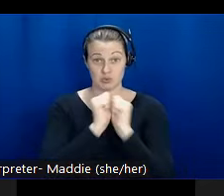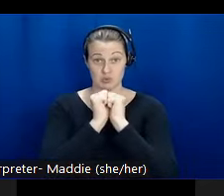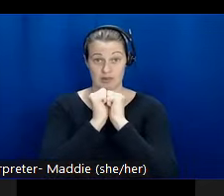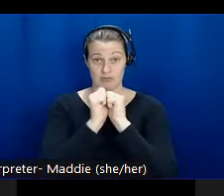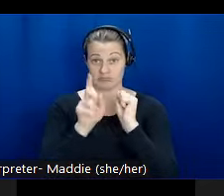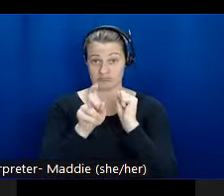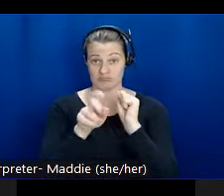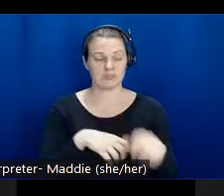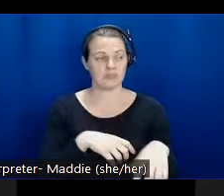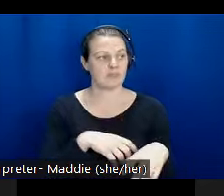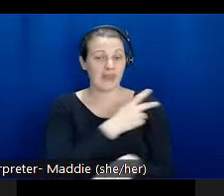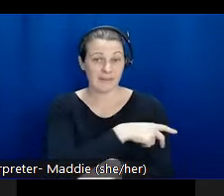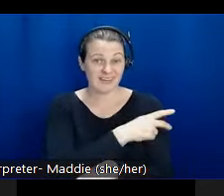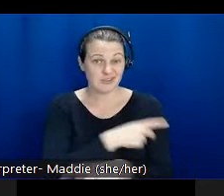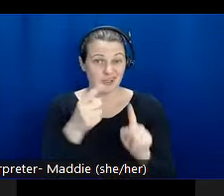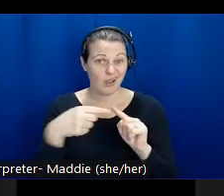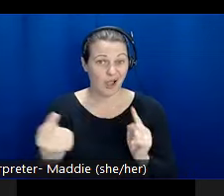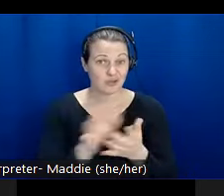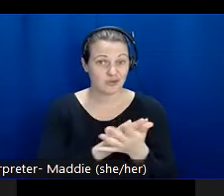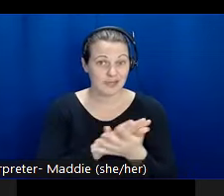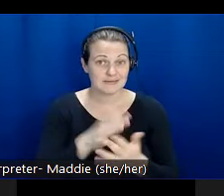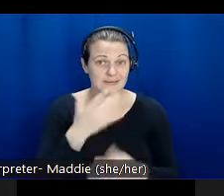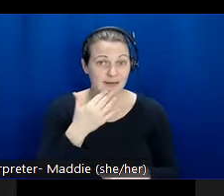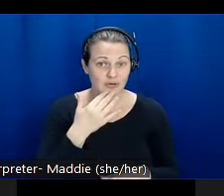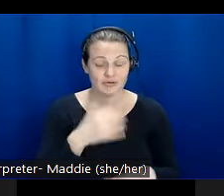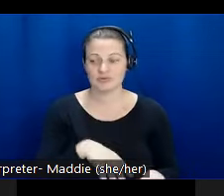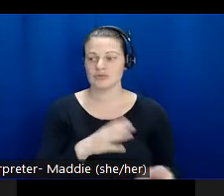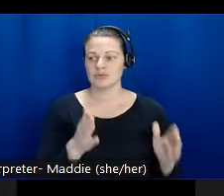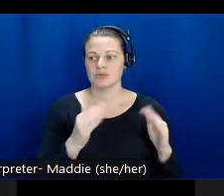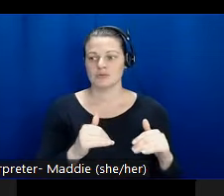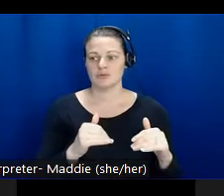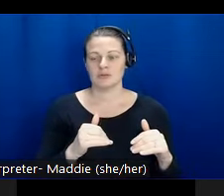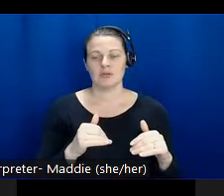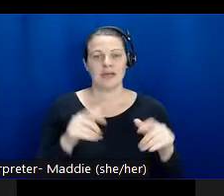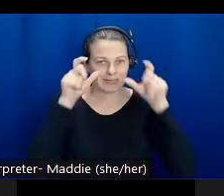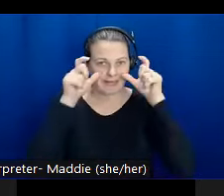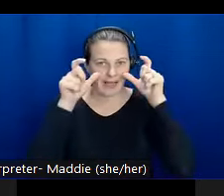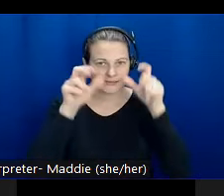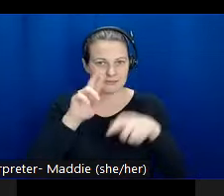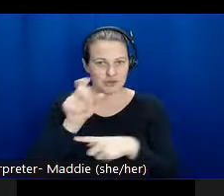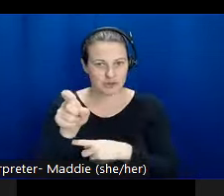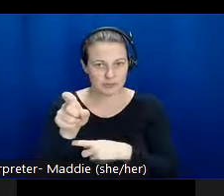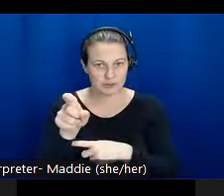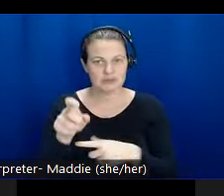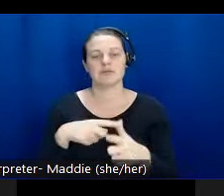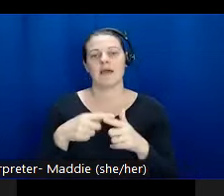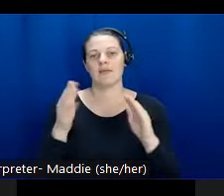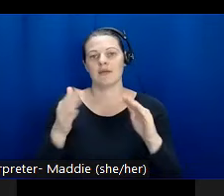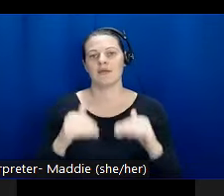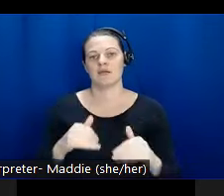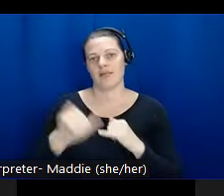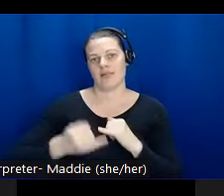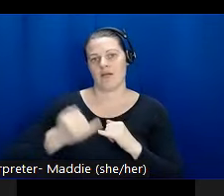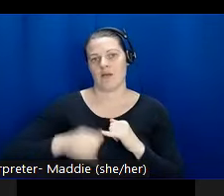to contrast. We will get an updated glasses prescription, and then we end the exam with our recommendations